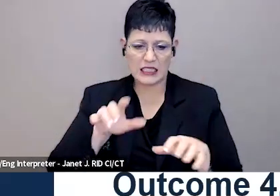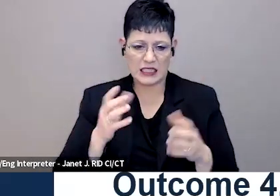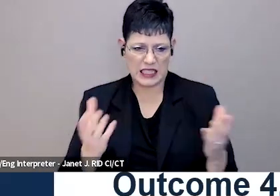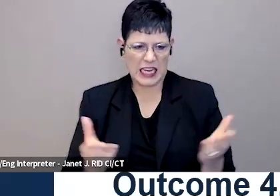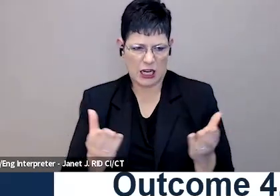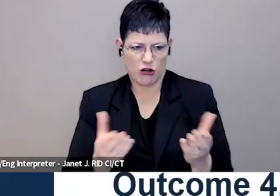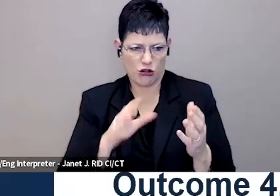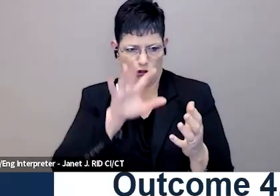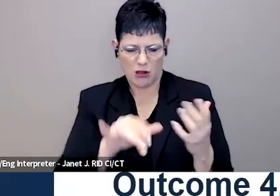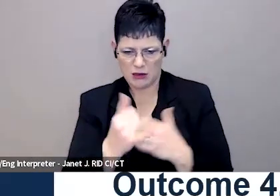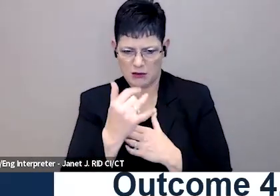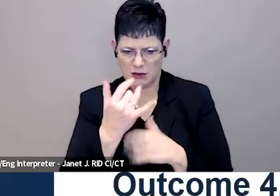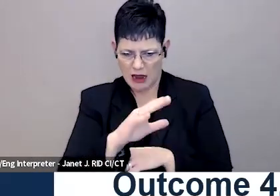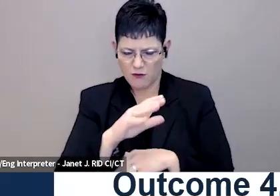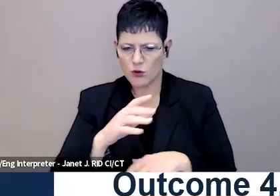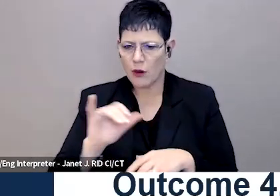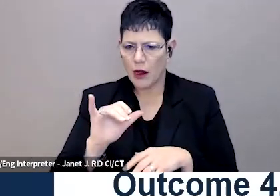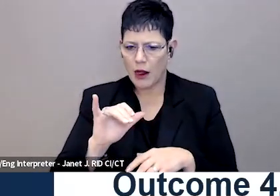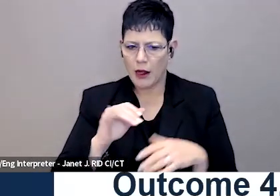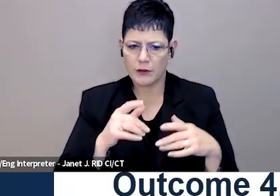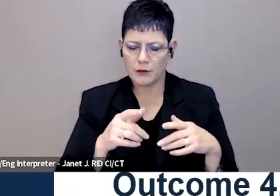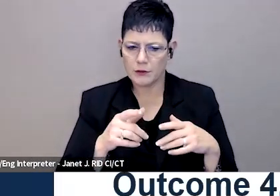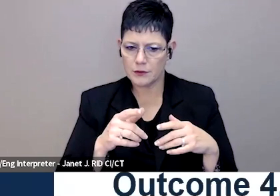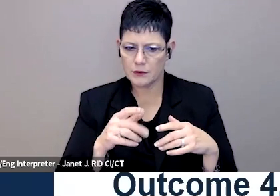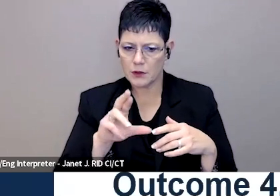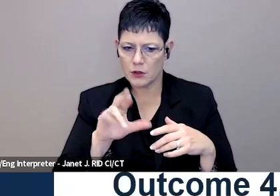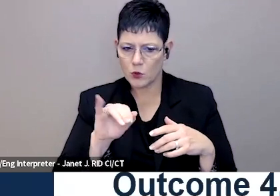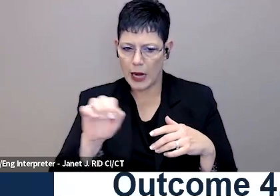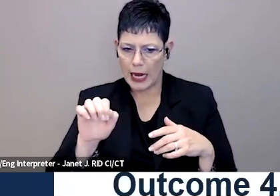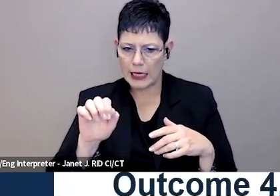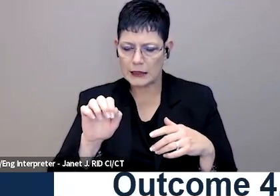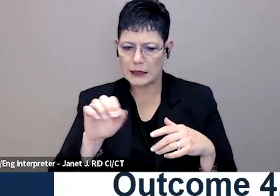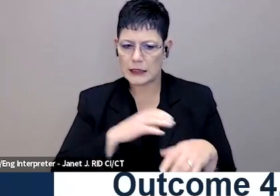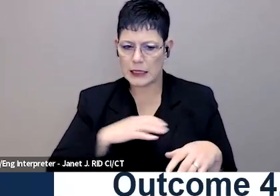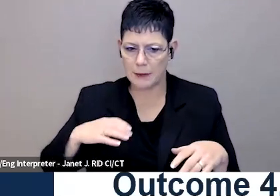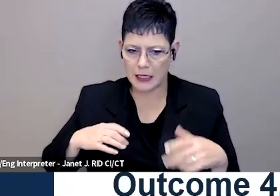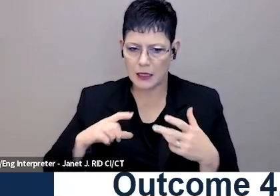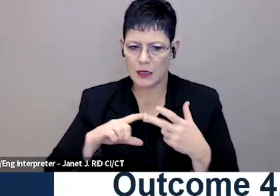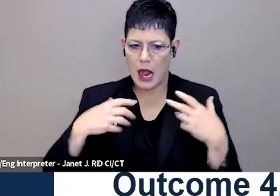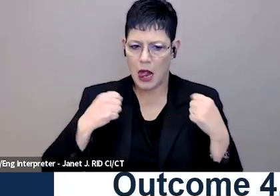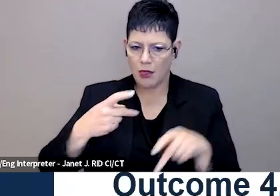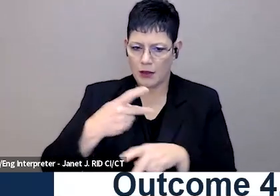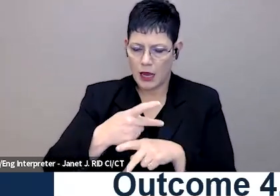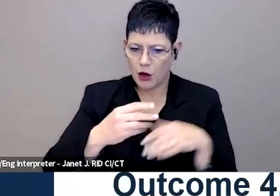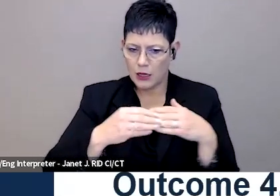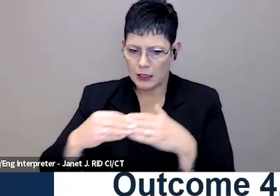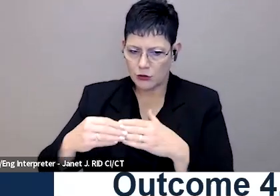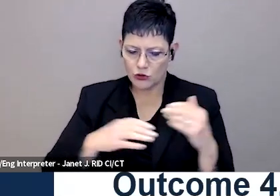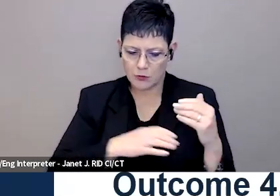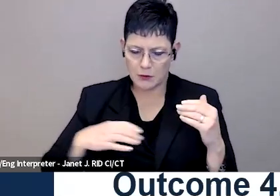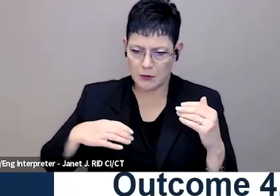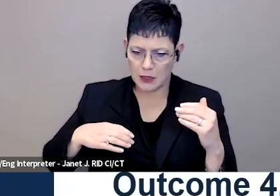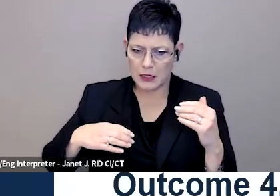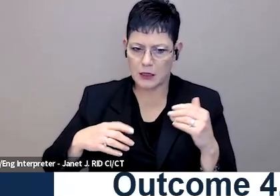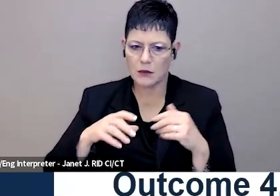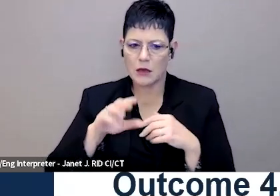Committee. Organizations like the Healthcare Leadership Council as well, the ERISA Industry Committee, National